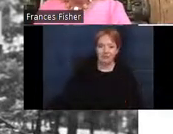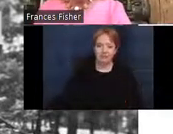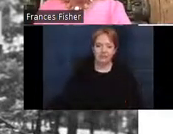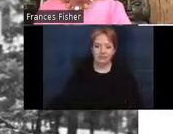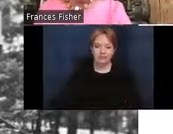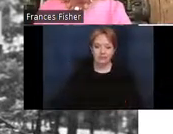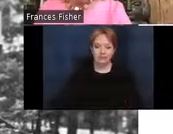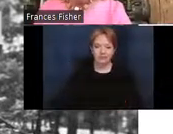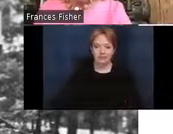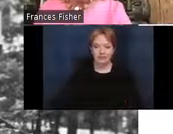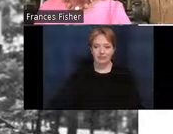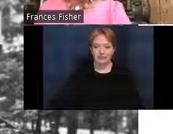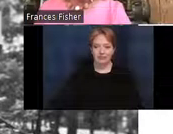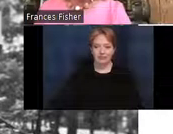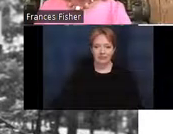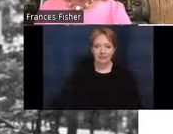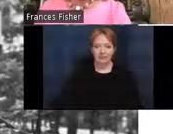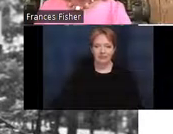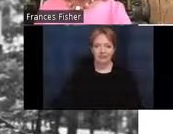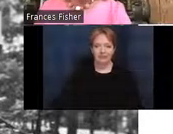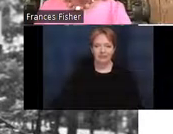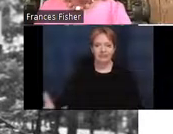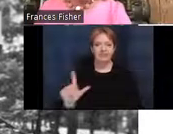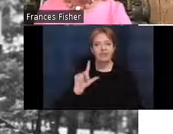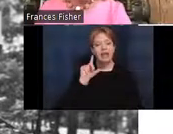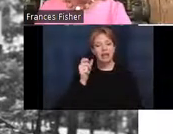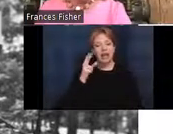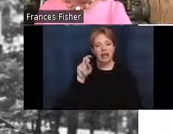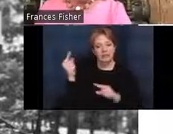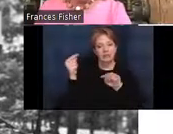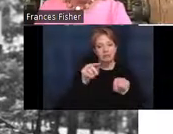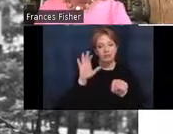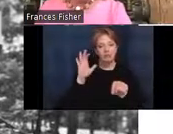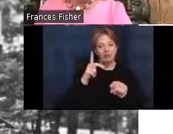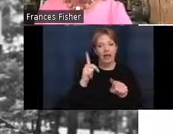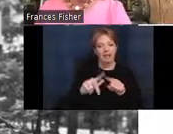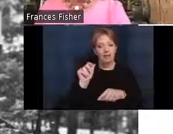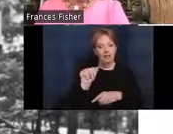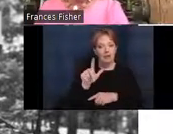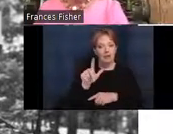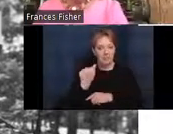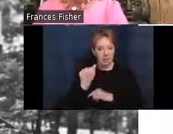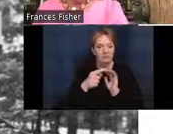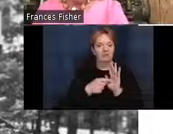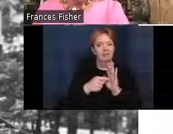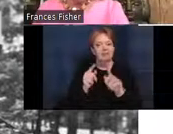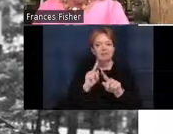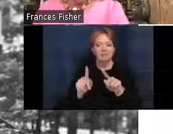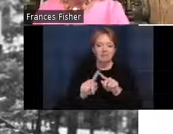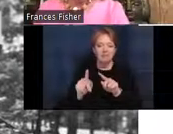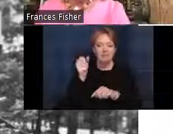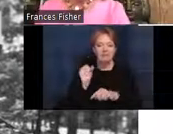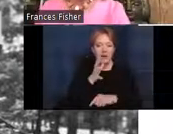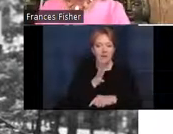Alabama, organizing exhibitions of Southern women artists. Rose Weaver studied in New York as